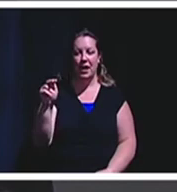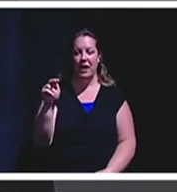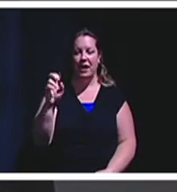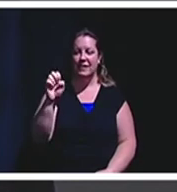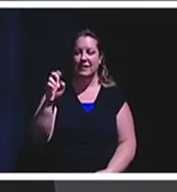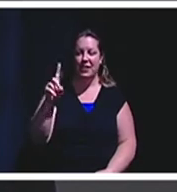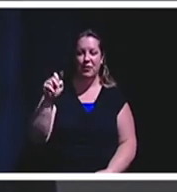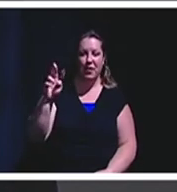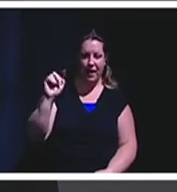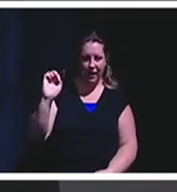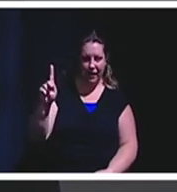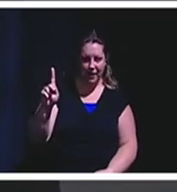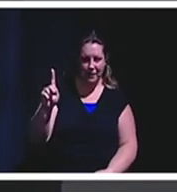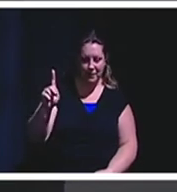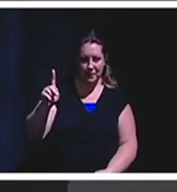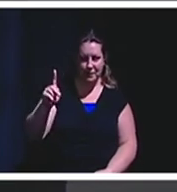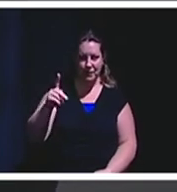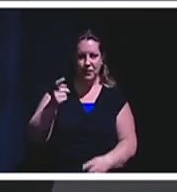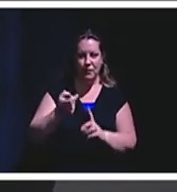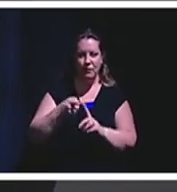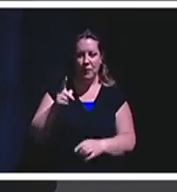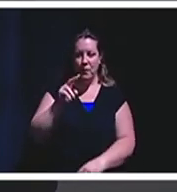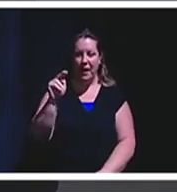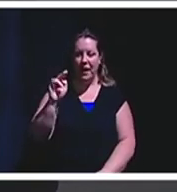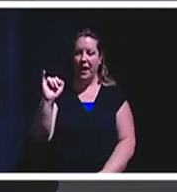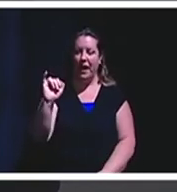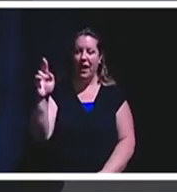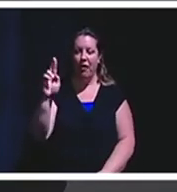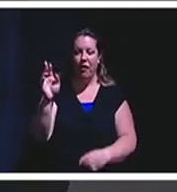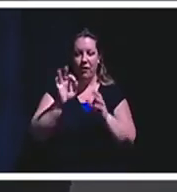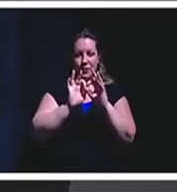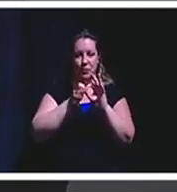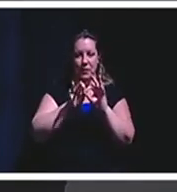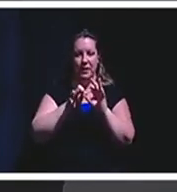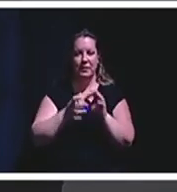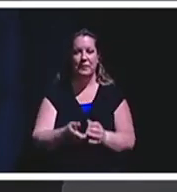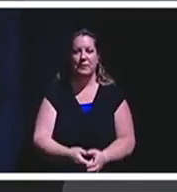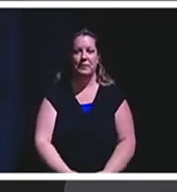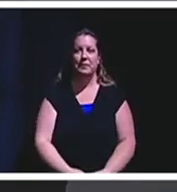Sediak from the Nationwide Interpreter Resource Incorporated.